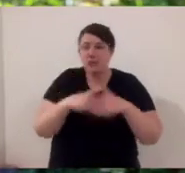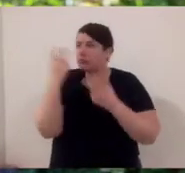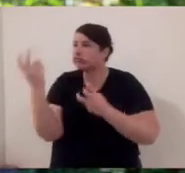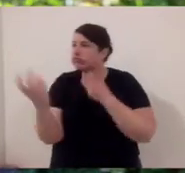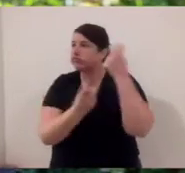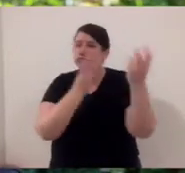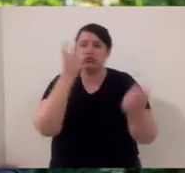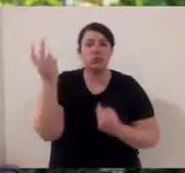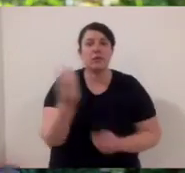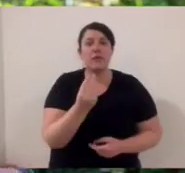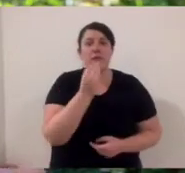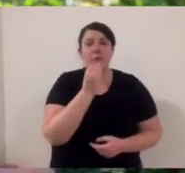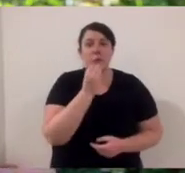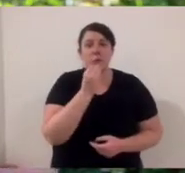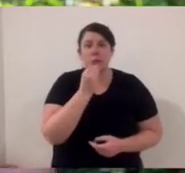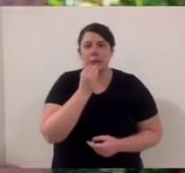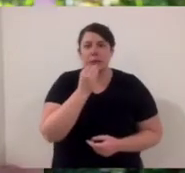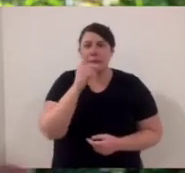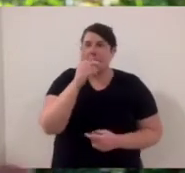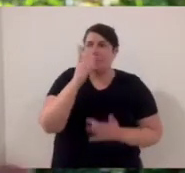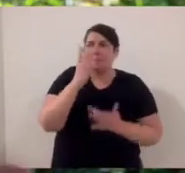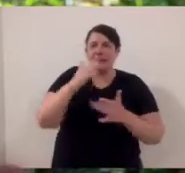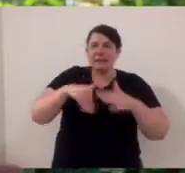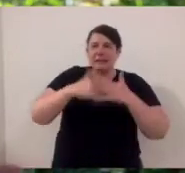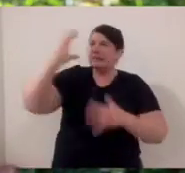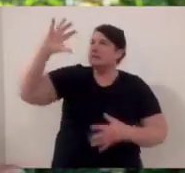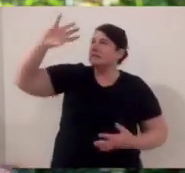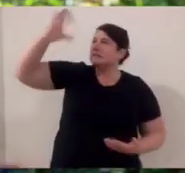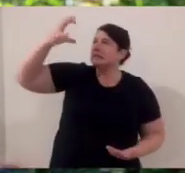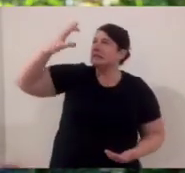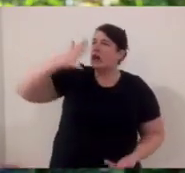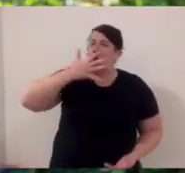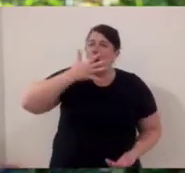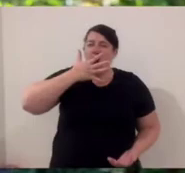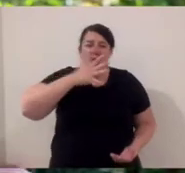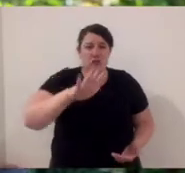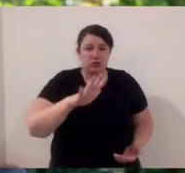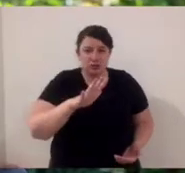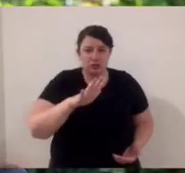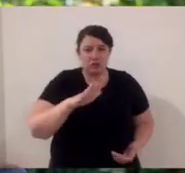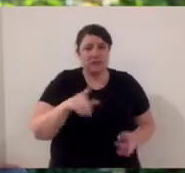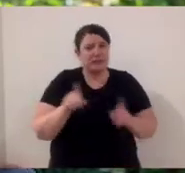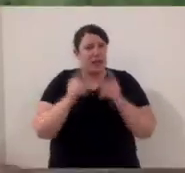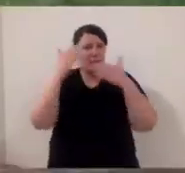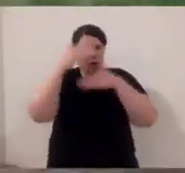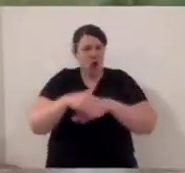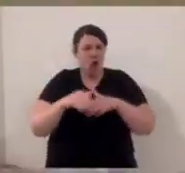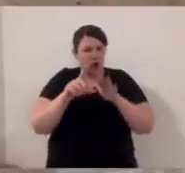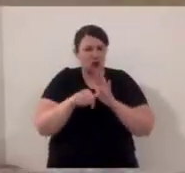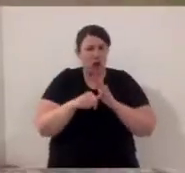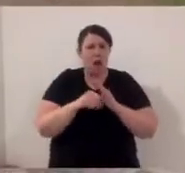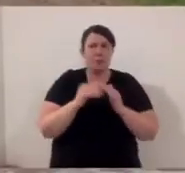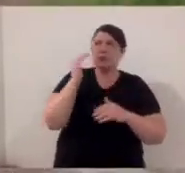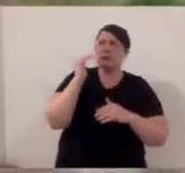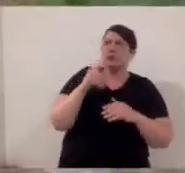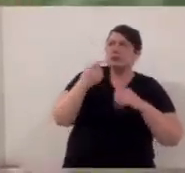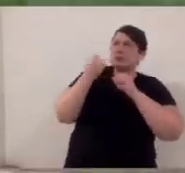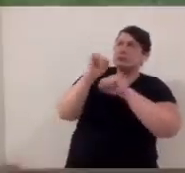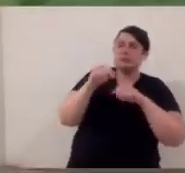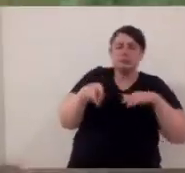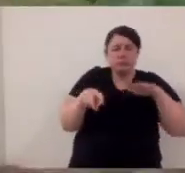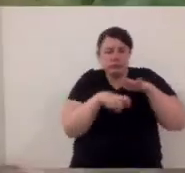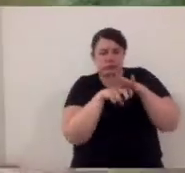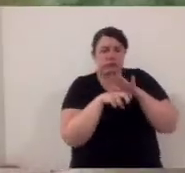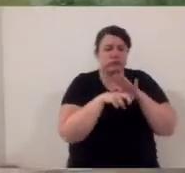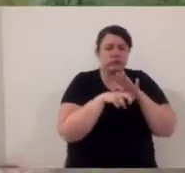their food. Now, when it gets too hot in the middle of the day, they'll take shelter. The same at night. They're mainly diurnal, which means